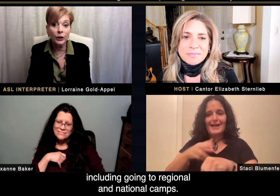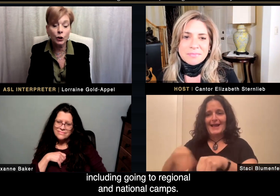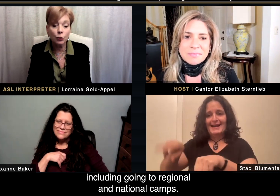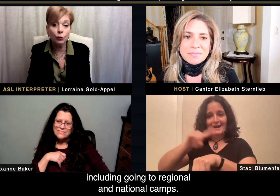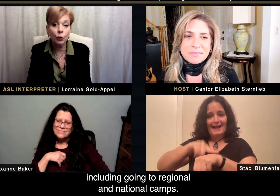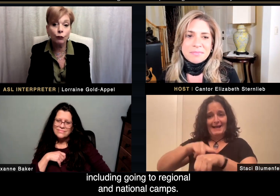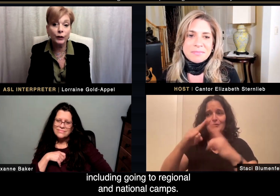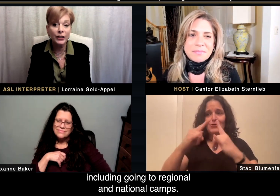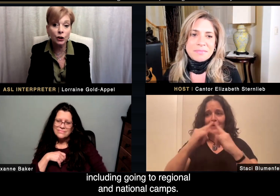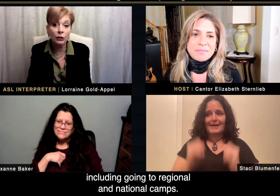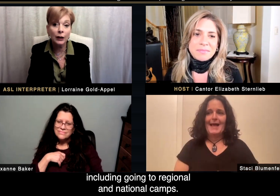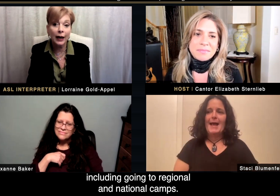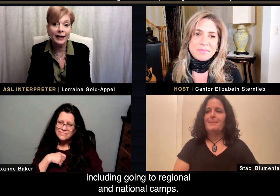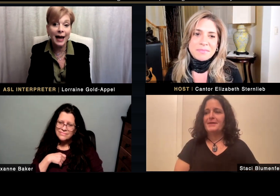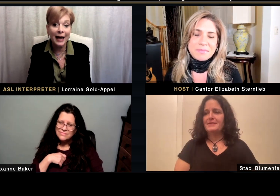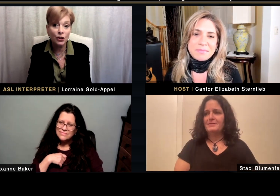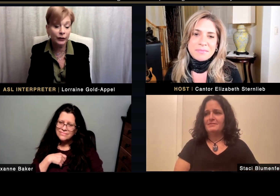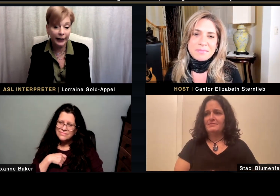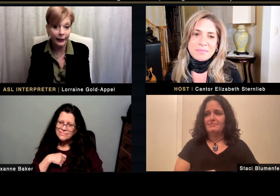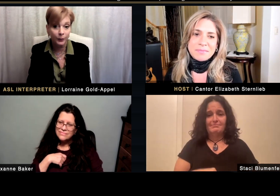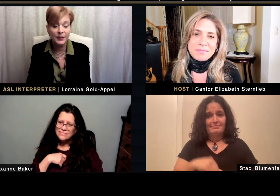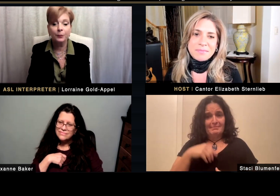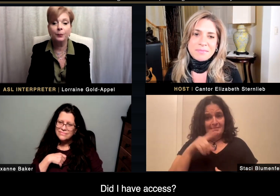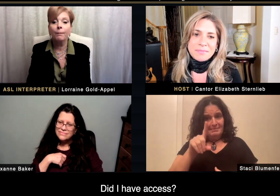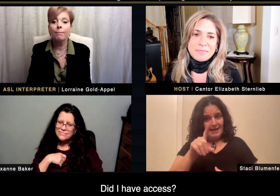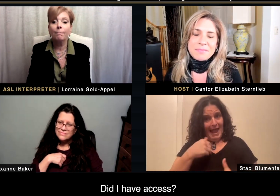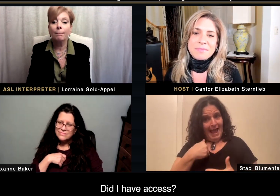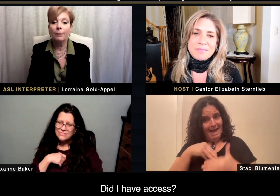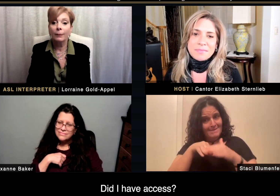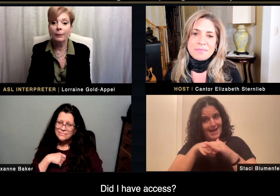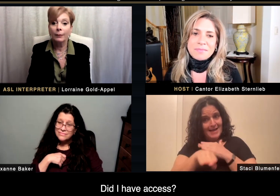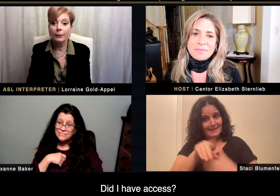including going to regional and national camps.